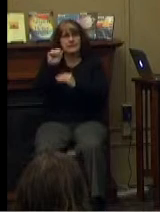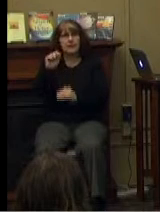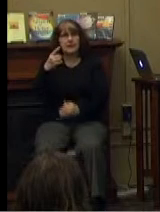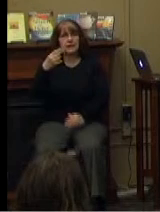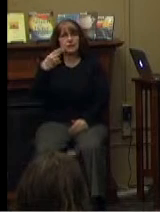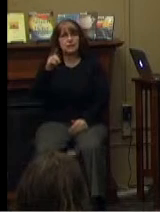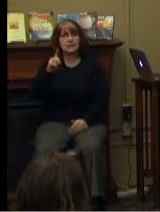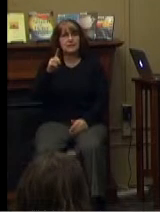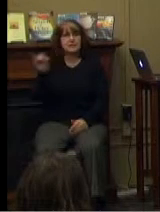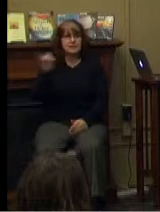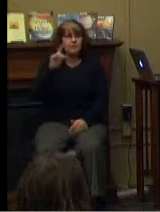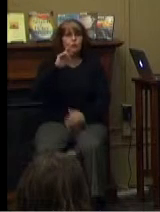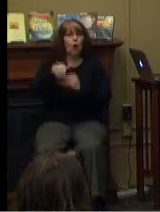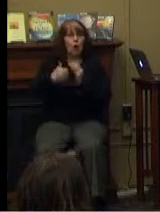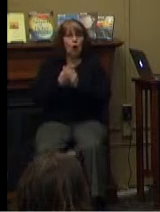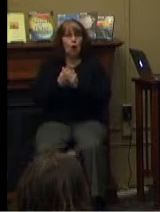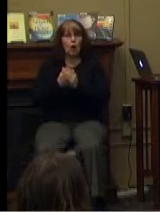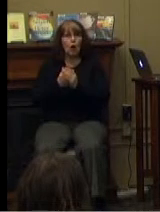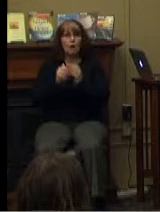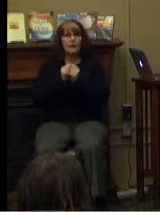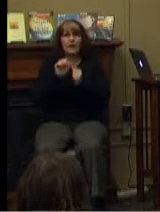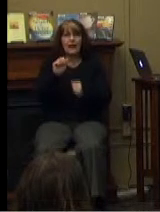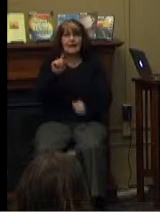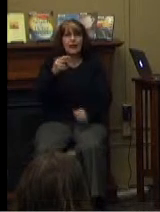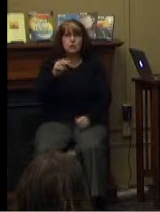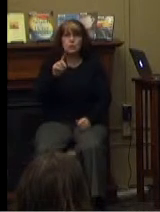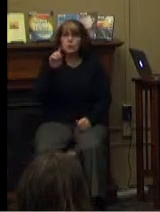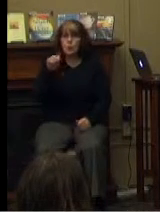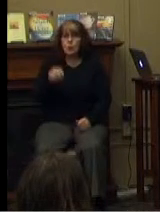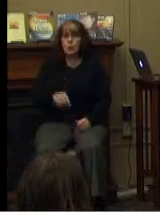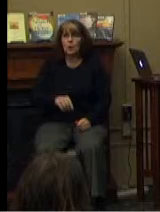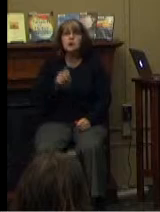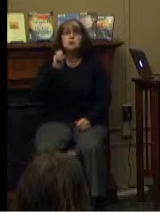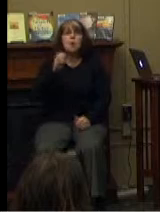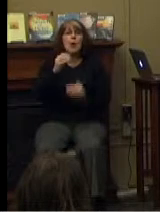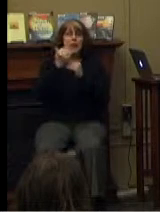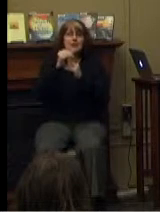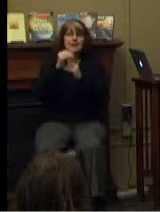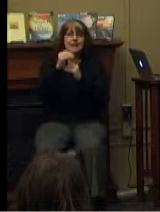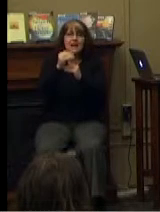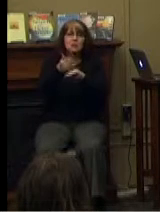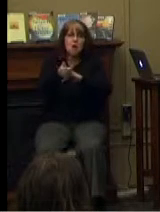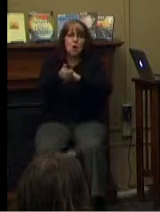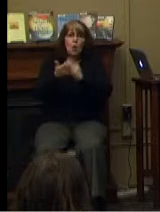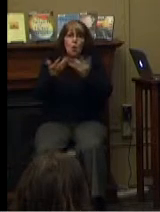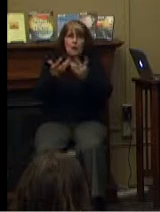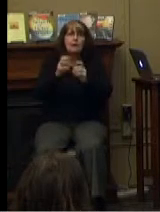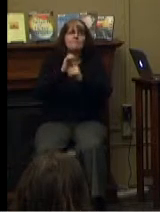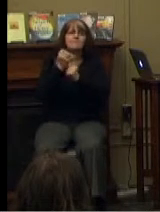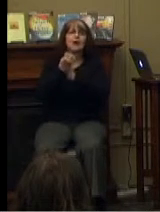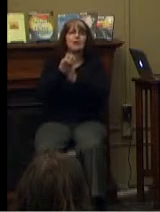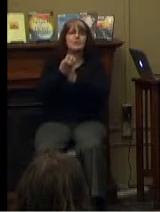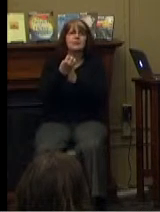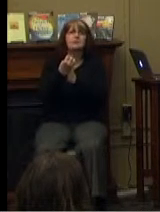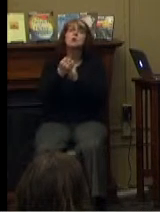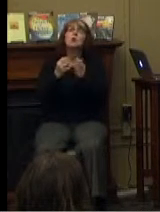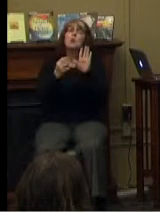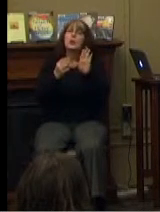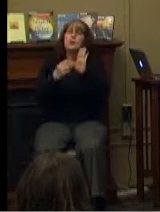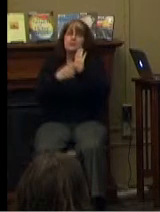everyone. And so the limitation is within the environment. So some examples of